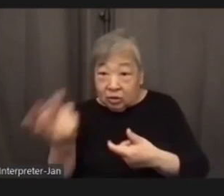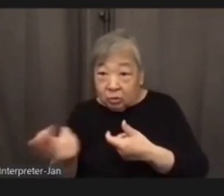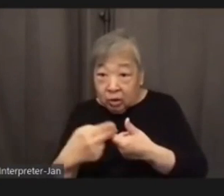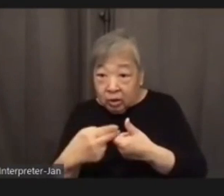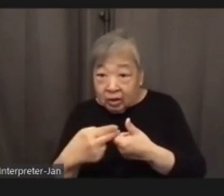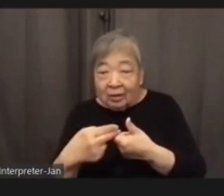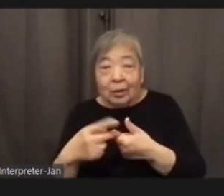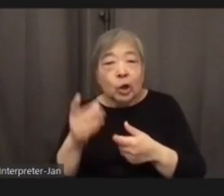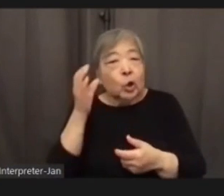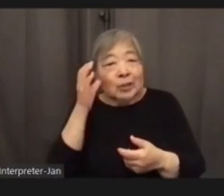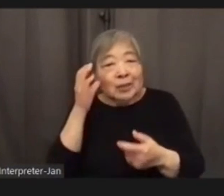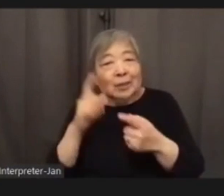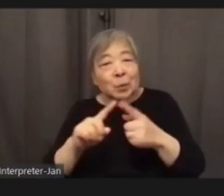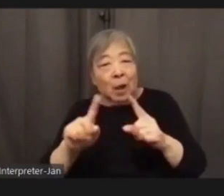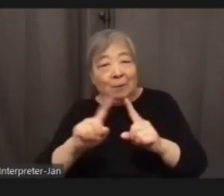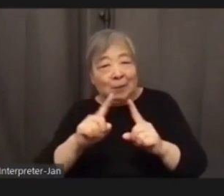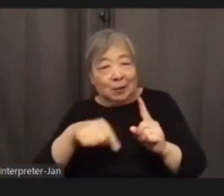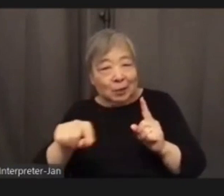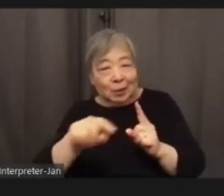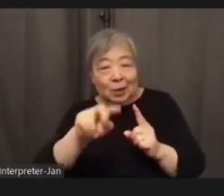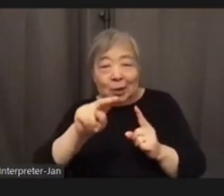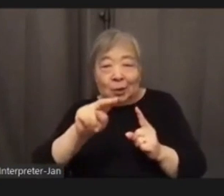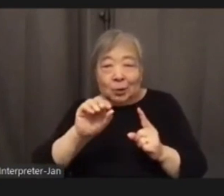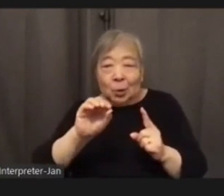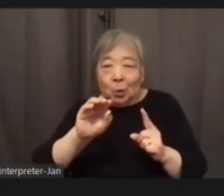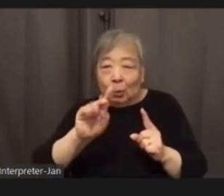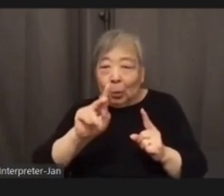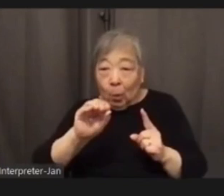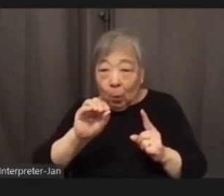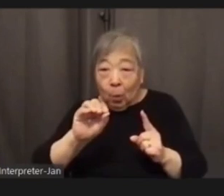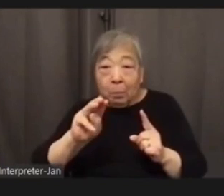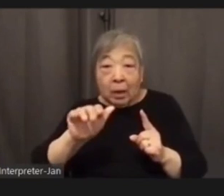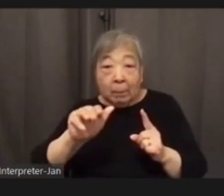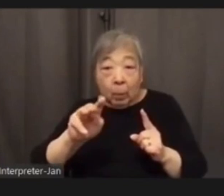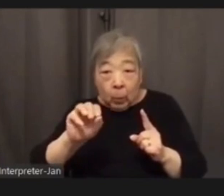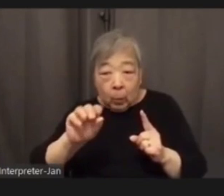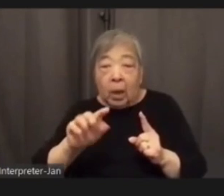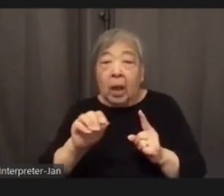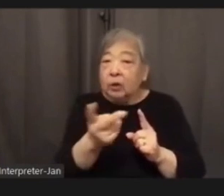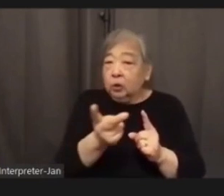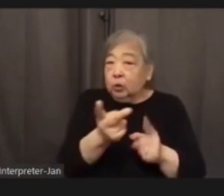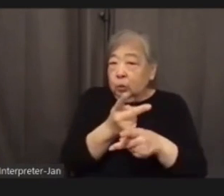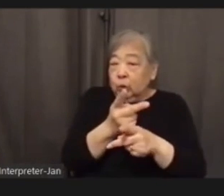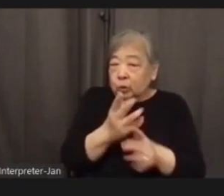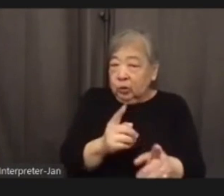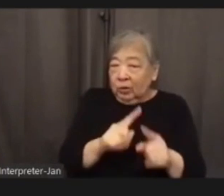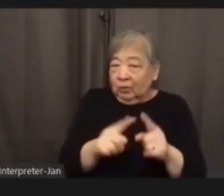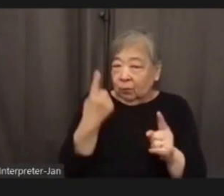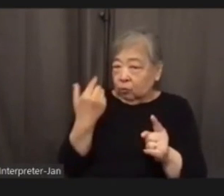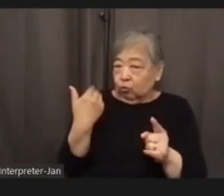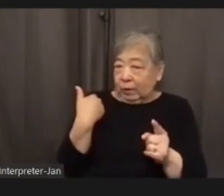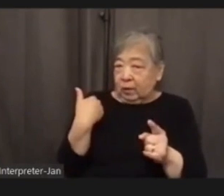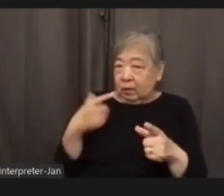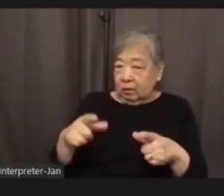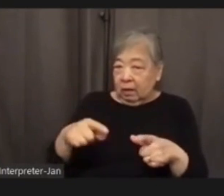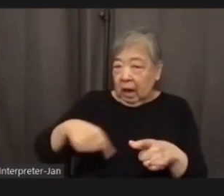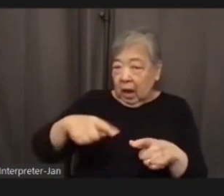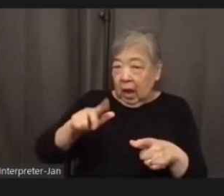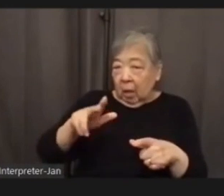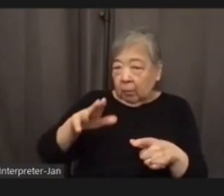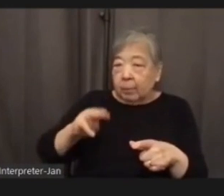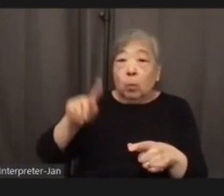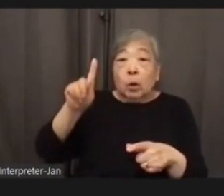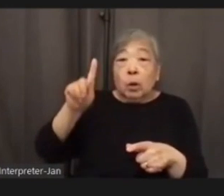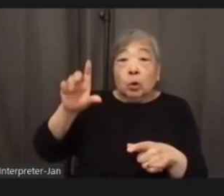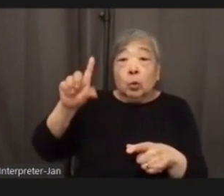you're listening to a conversation with Nobuko Miyamoto and her two producers for her recent Smithsonian Folkways album, 120,000